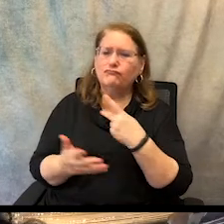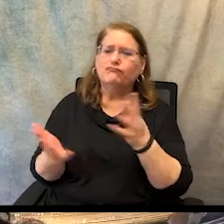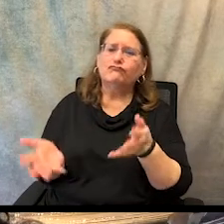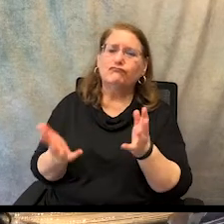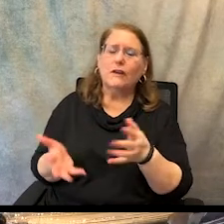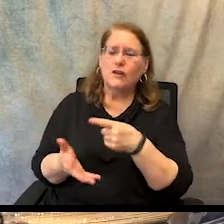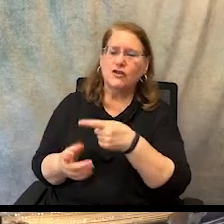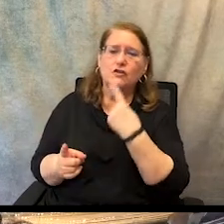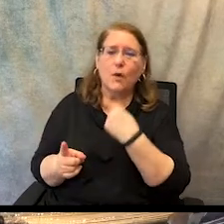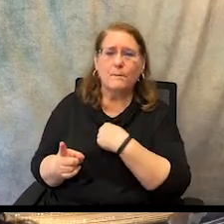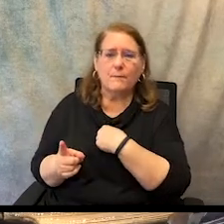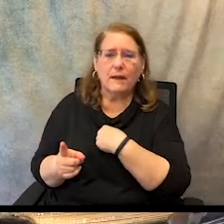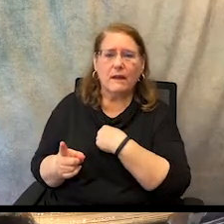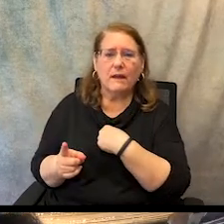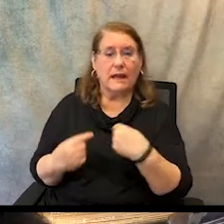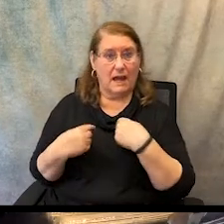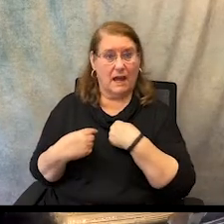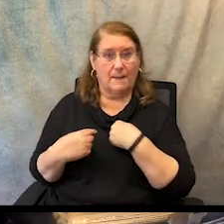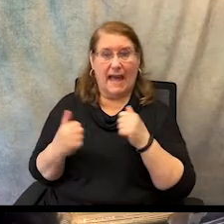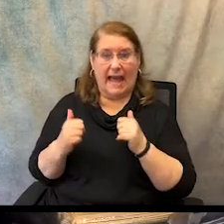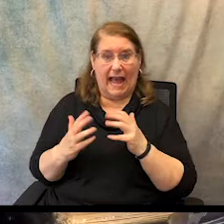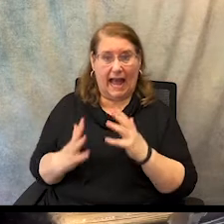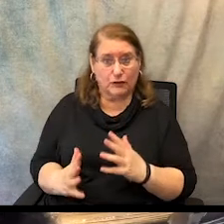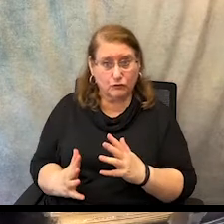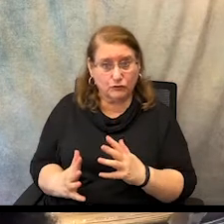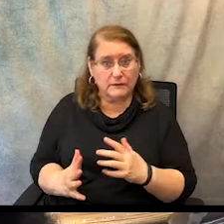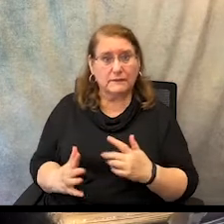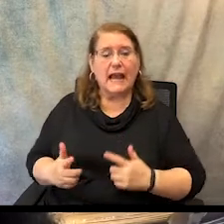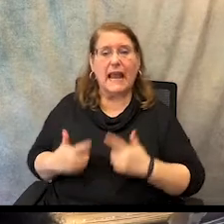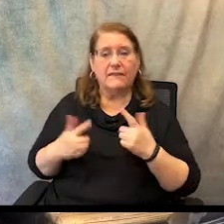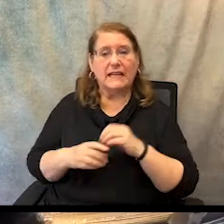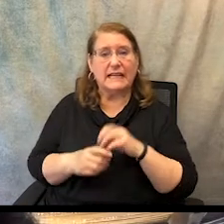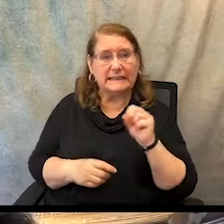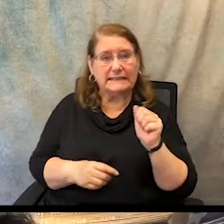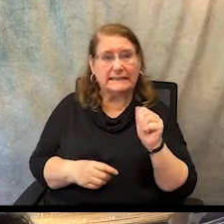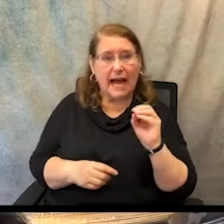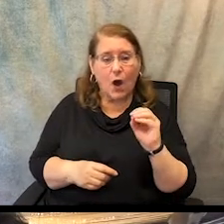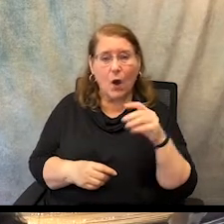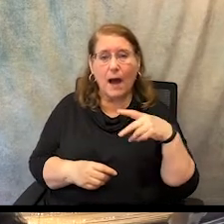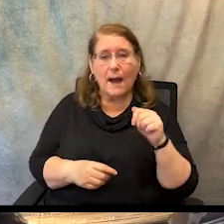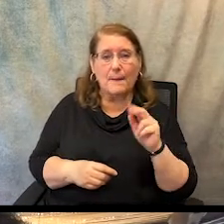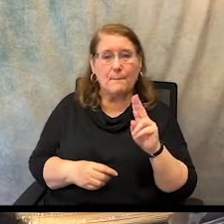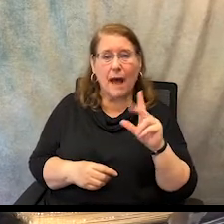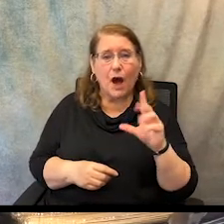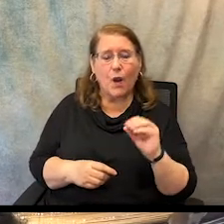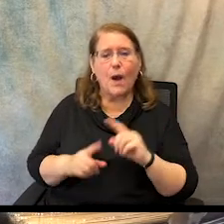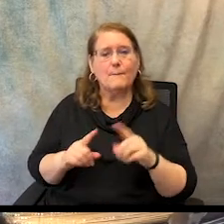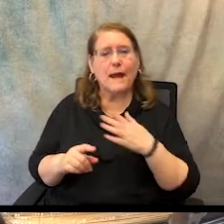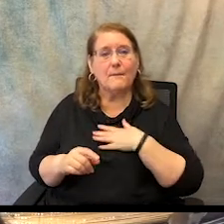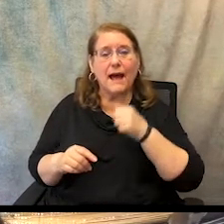too. And we talked together, and she told me, I am an actress. I am living in Sao Paulo, but